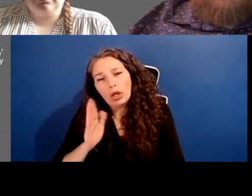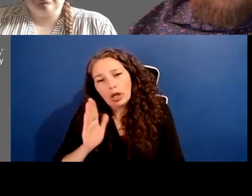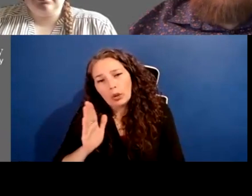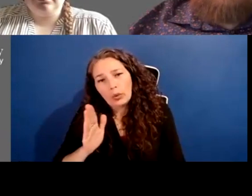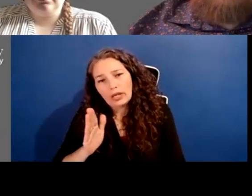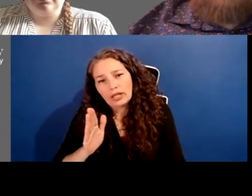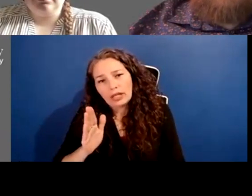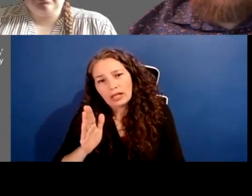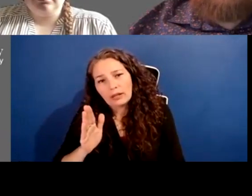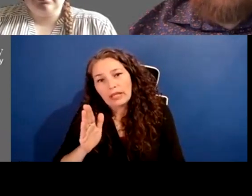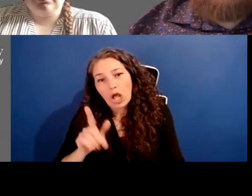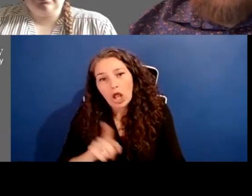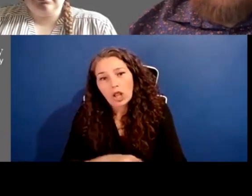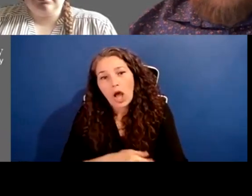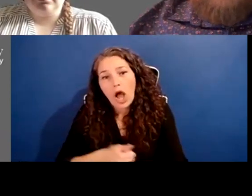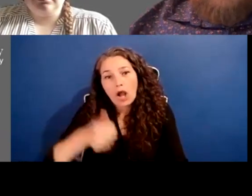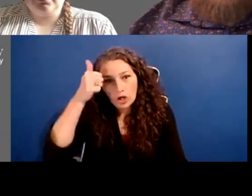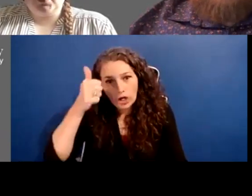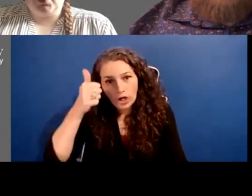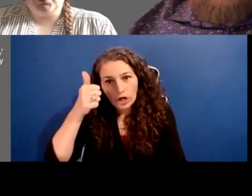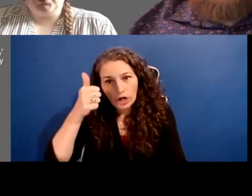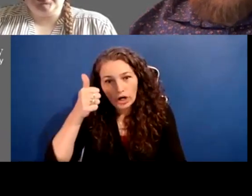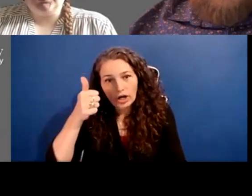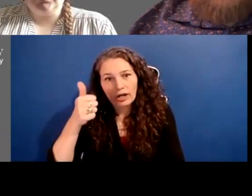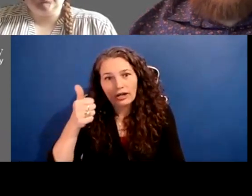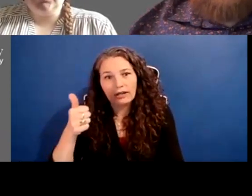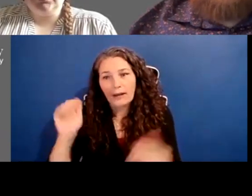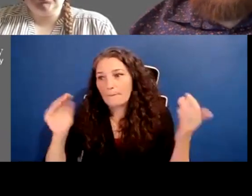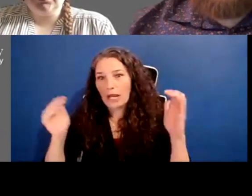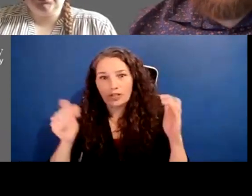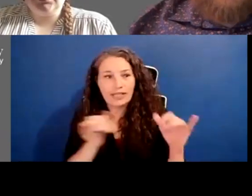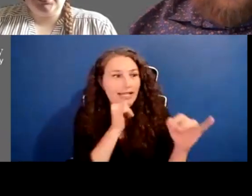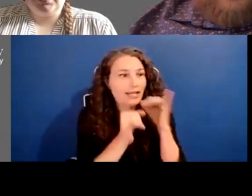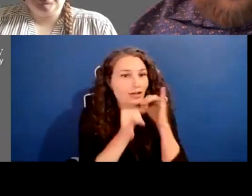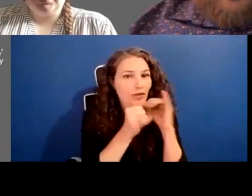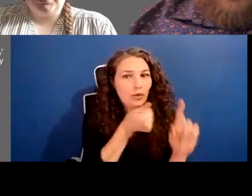actually like do the interview. If that's helpful.